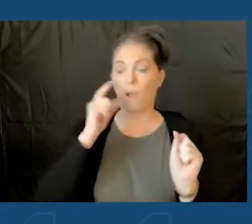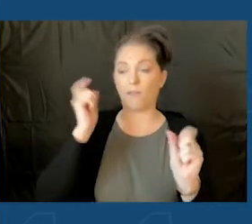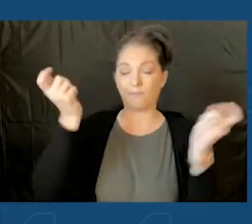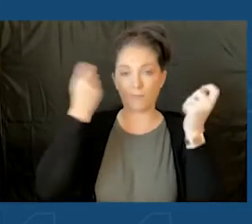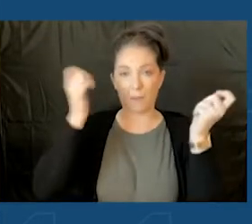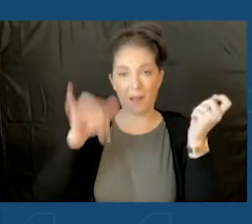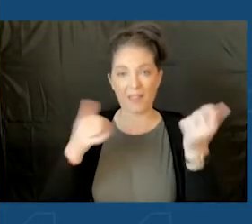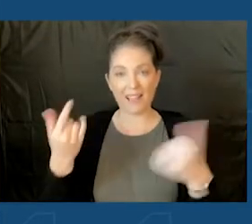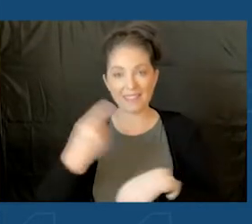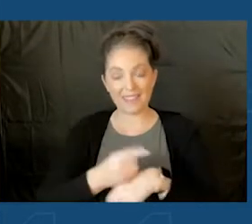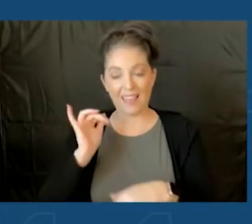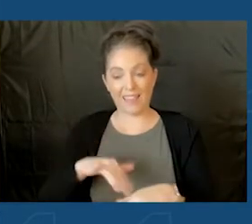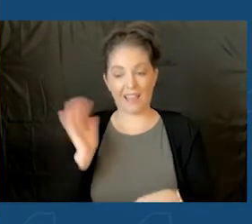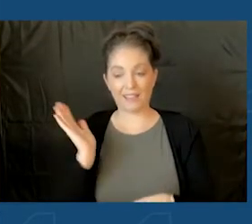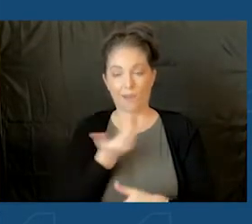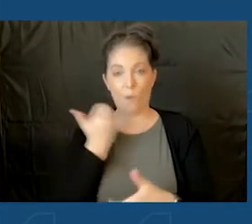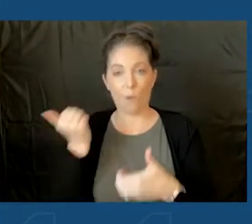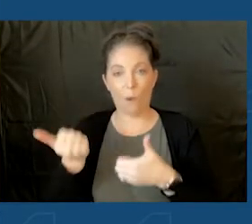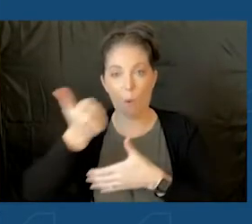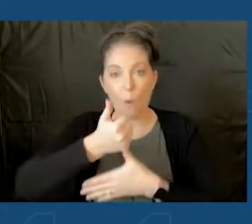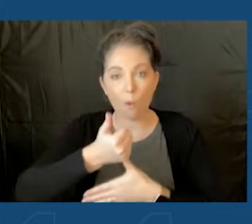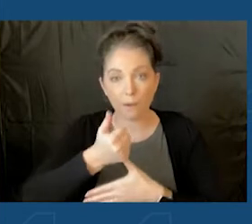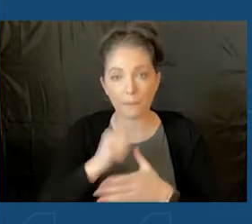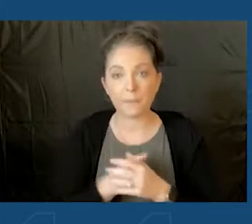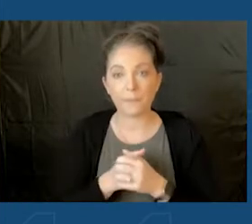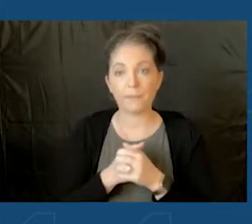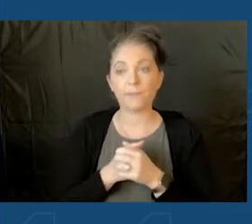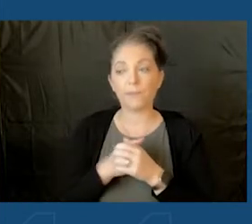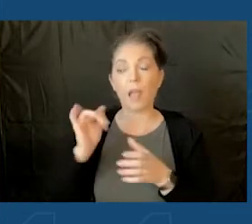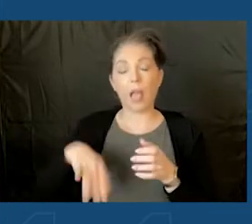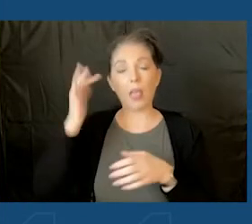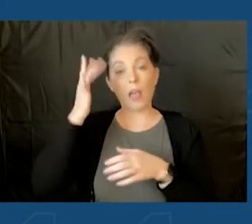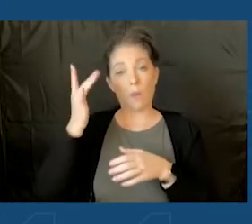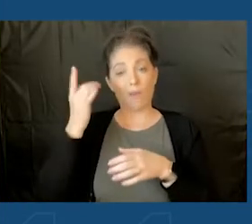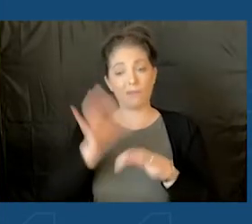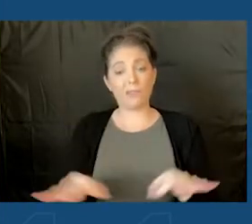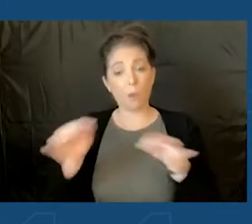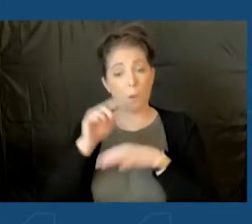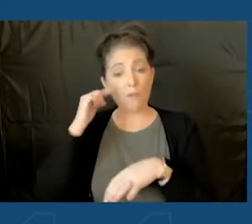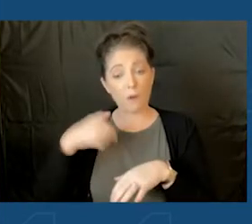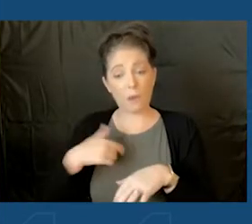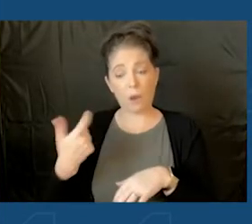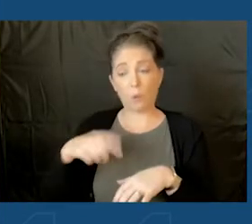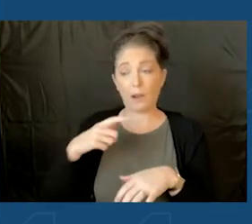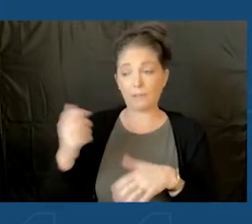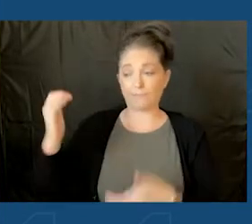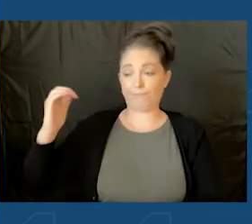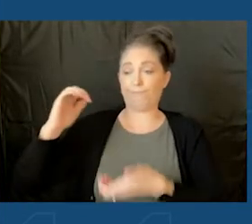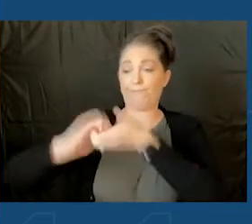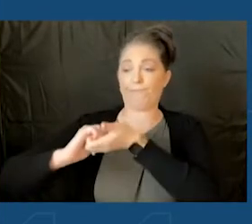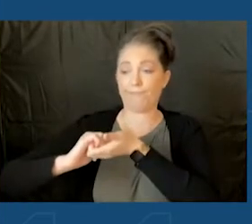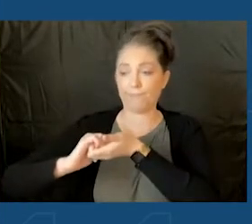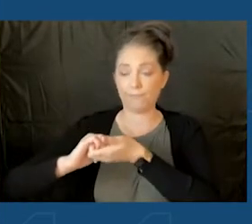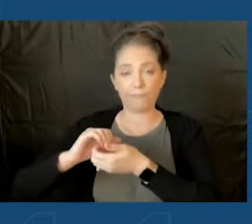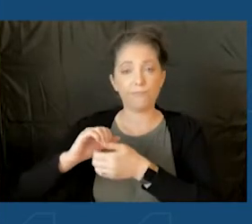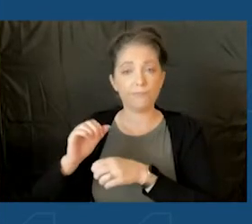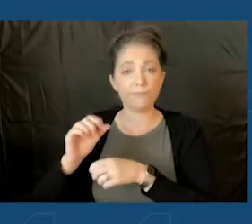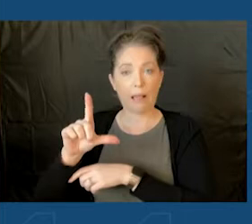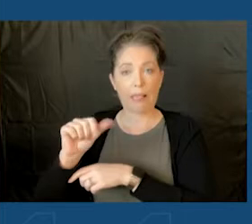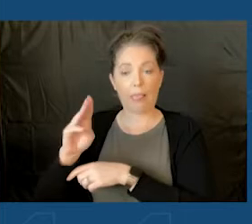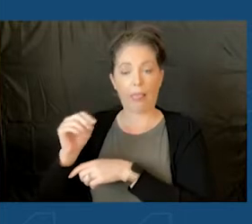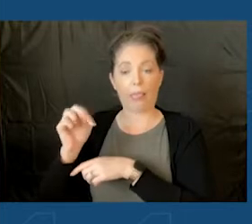on this issue, it's so important to me that we're able to team up with our partners in labor. And I just want to acknowledge